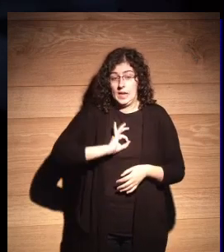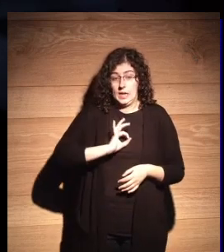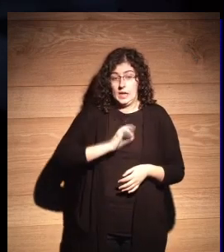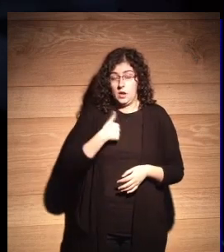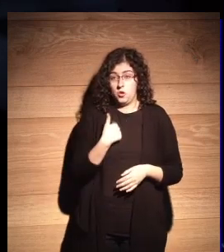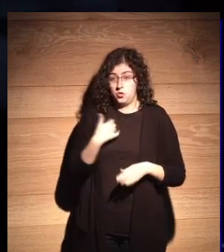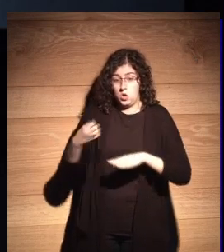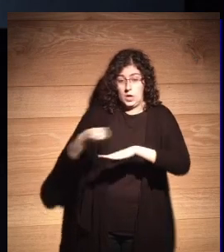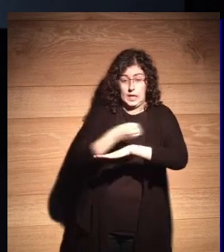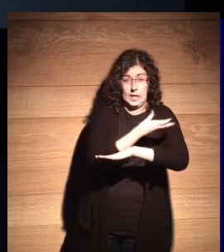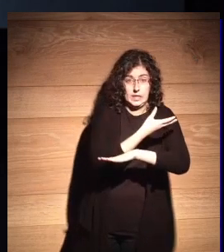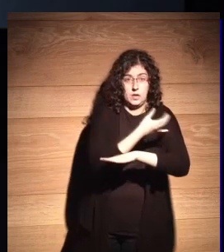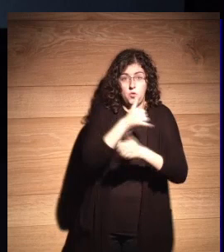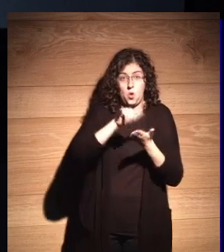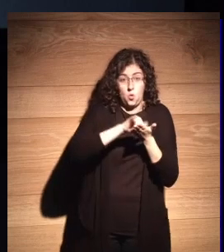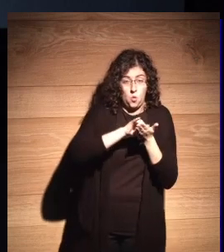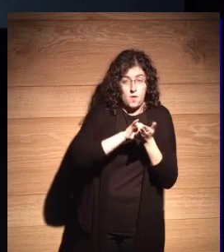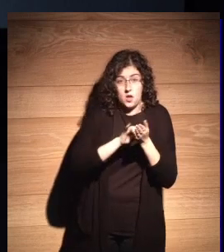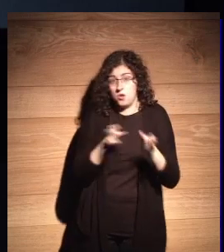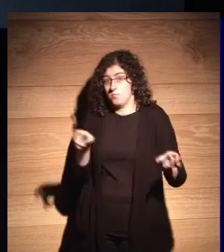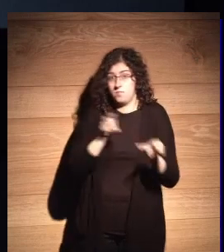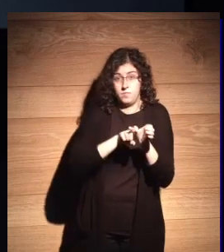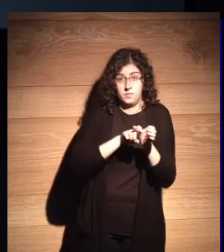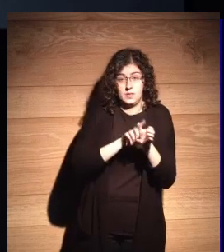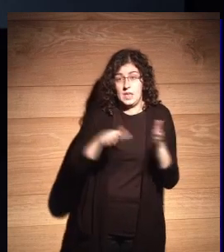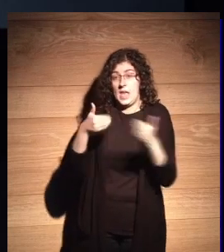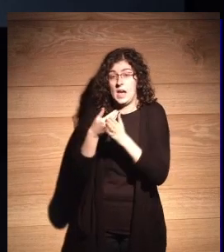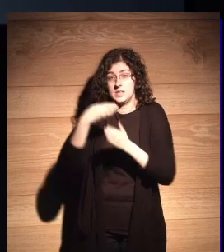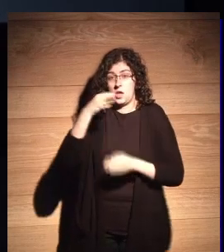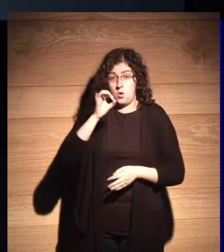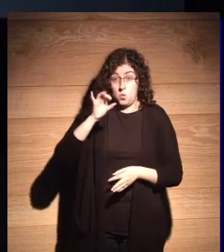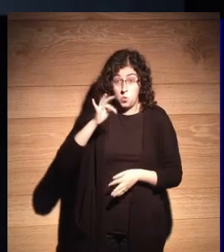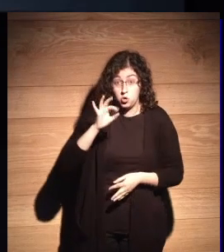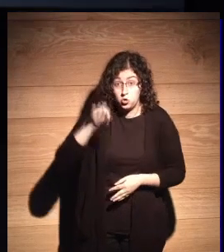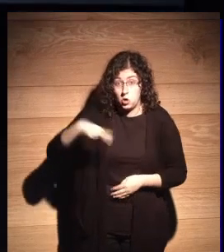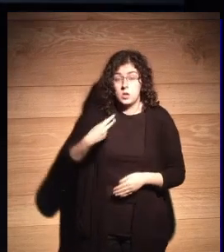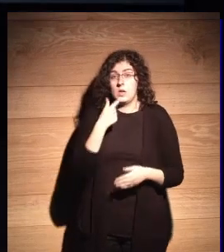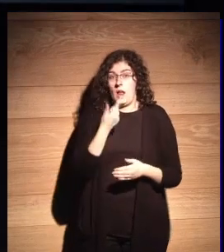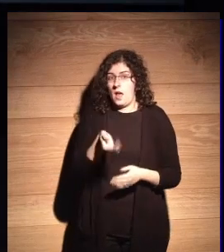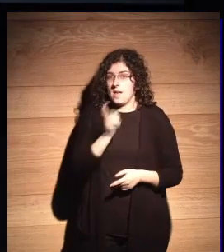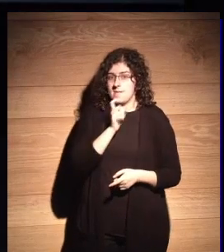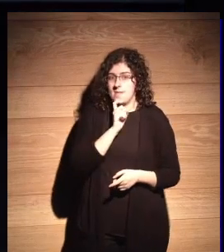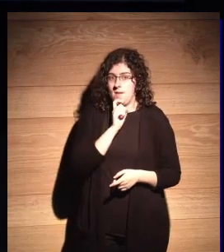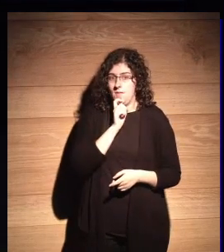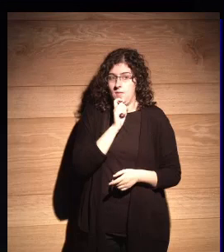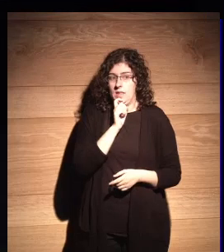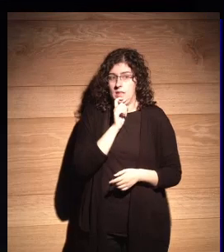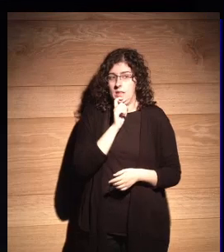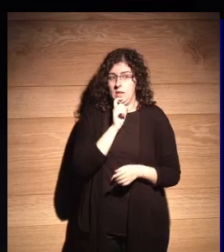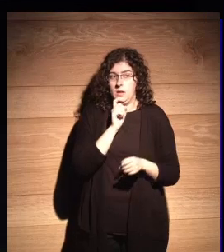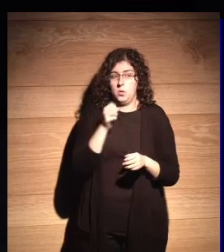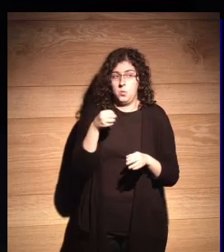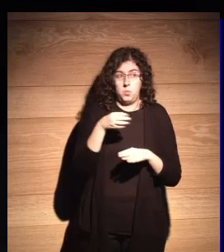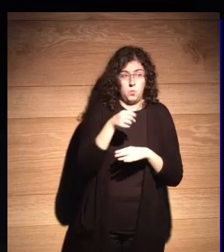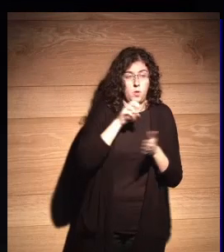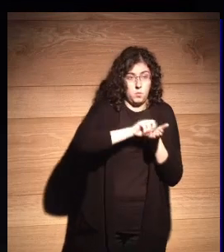Boston, and it was really not easy to go to the restroom because it was going like this, and I think they only